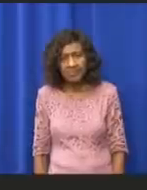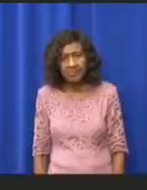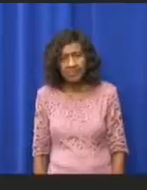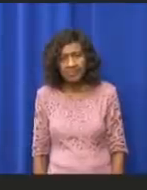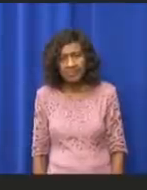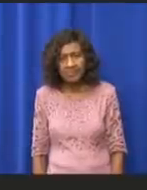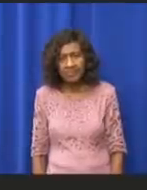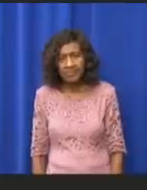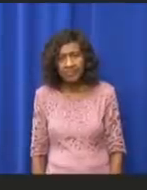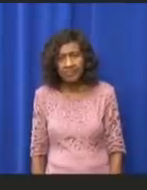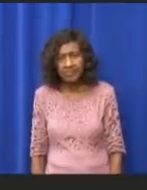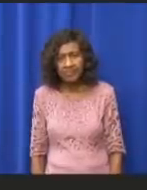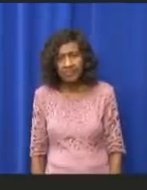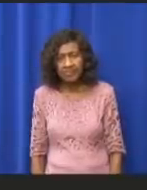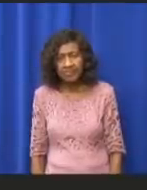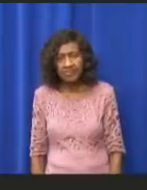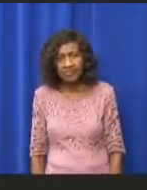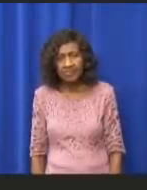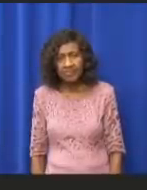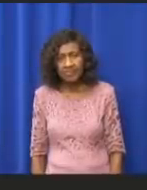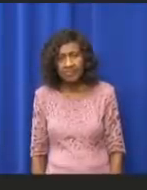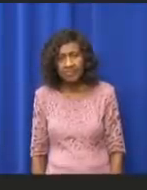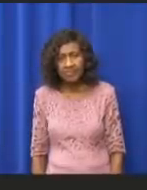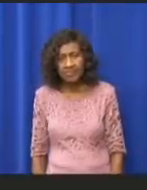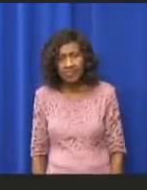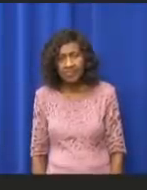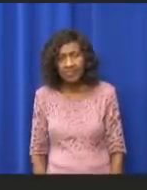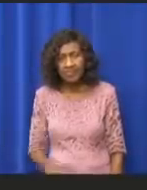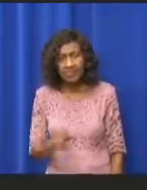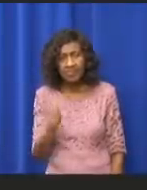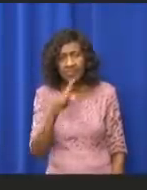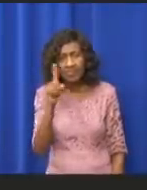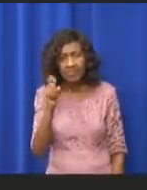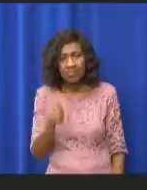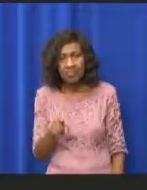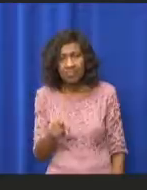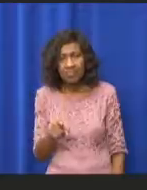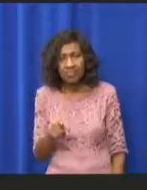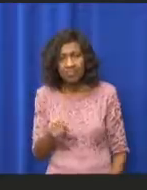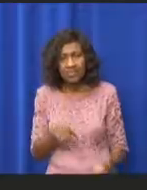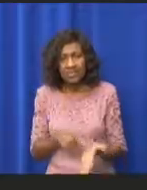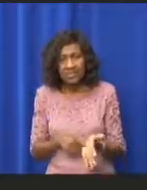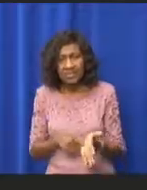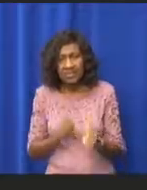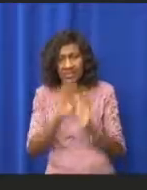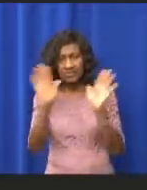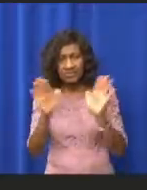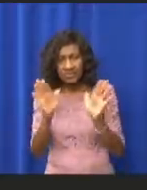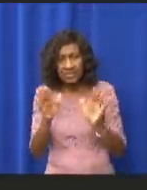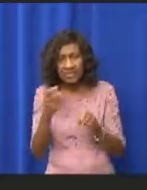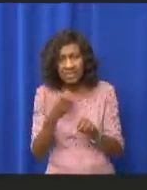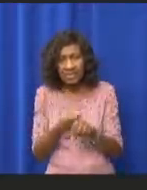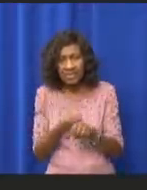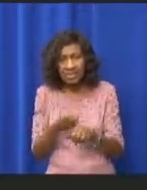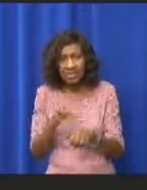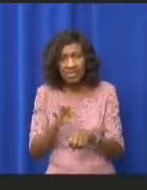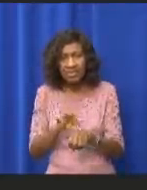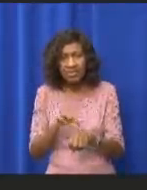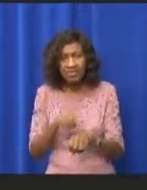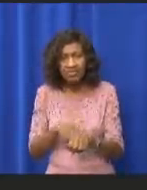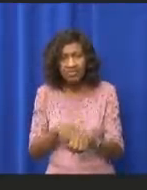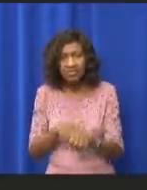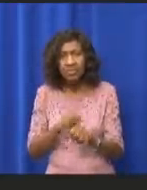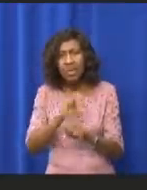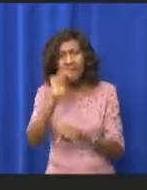Okay, great. And I'm sure you said this, but I just want to clarify. This coming Sunday is a hard curfew, and